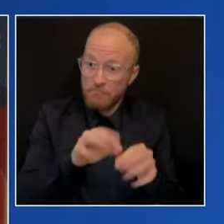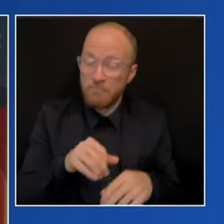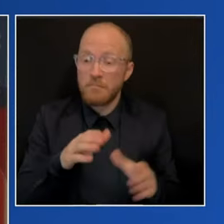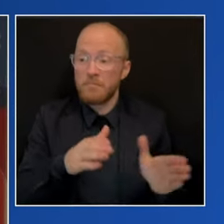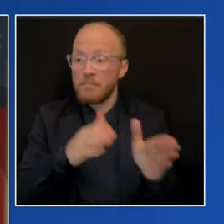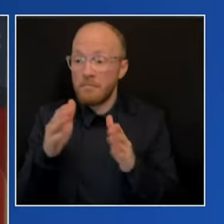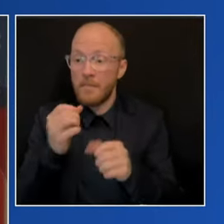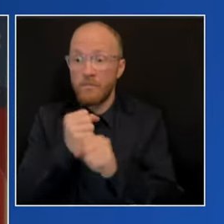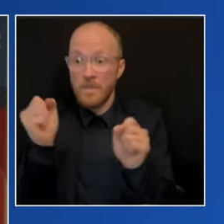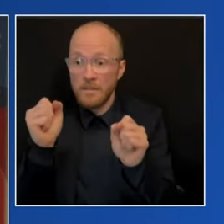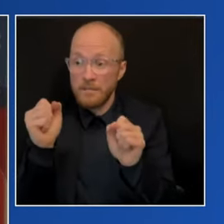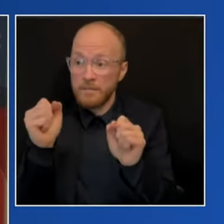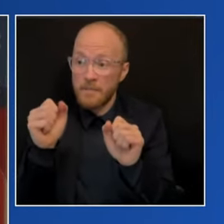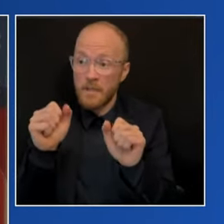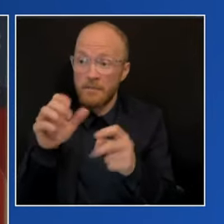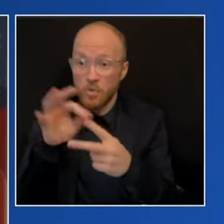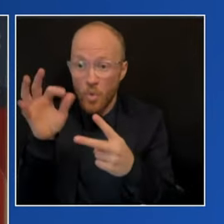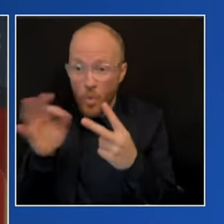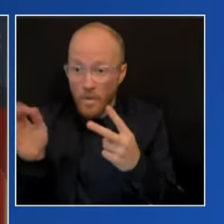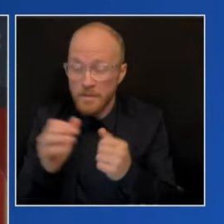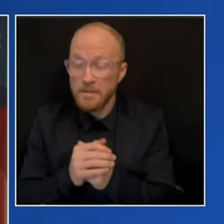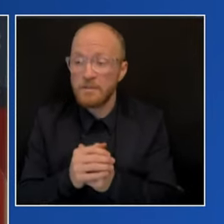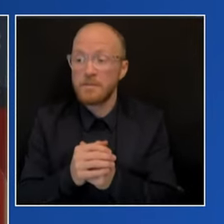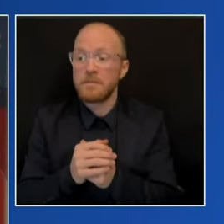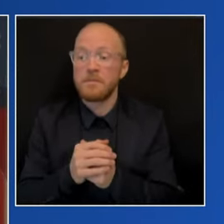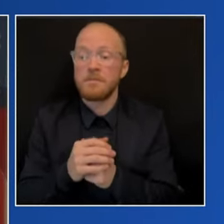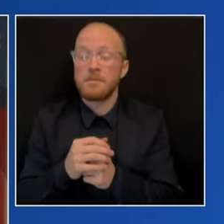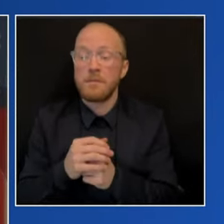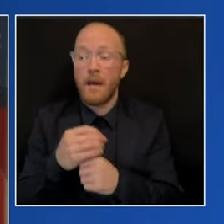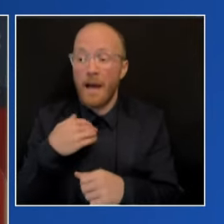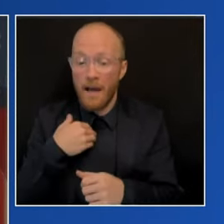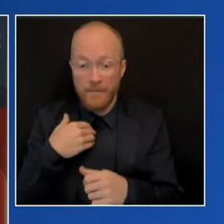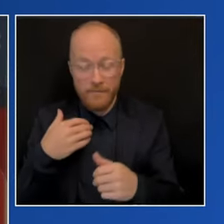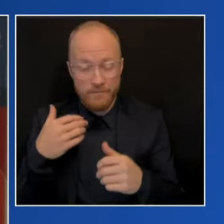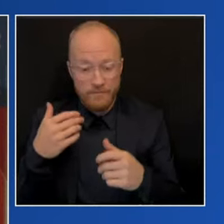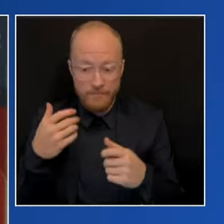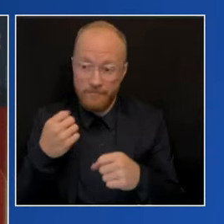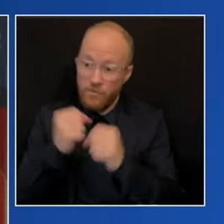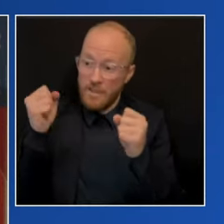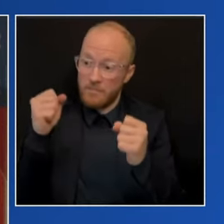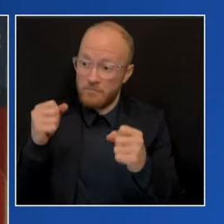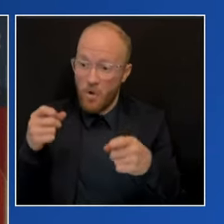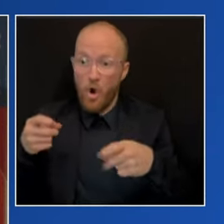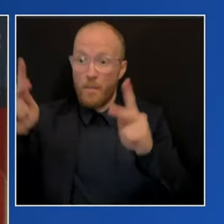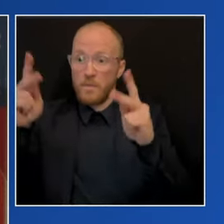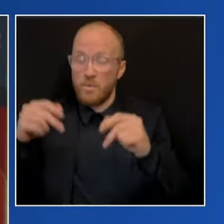choice. The freedom to have a fair shot. The freedom from fear.